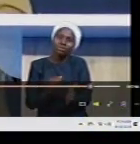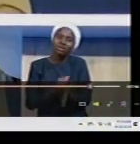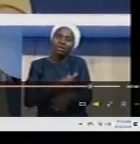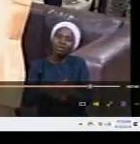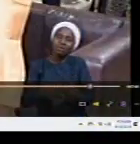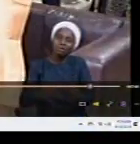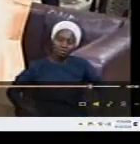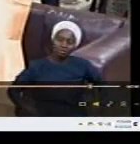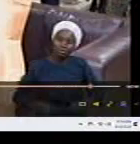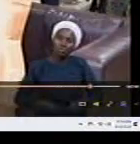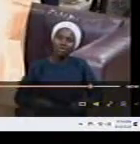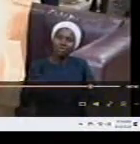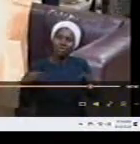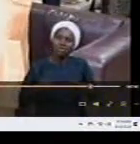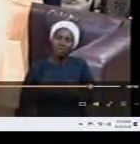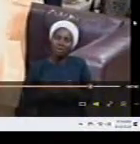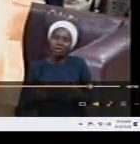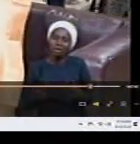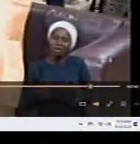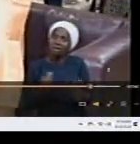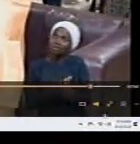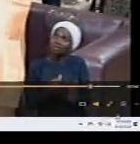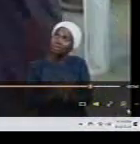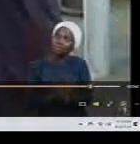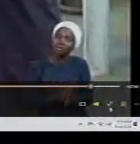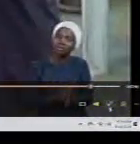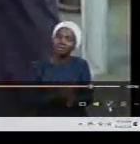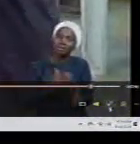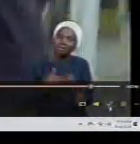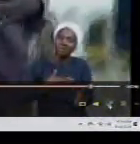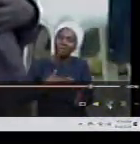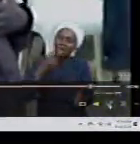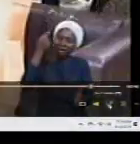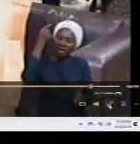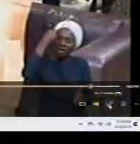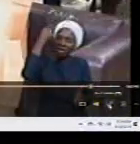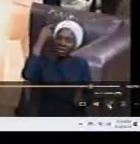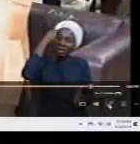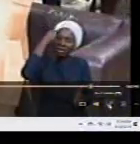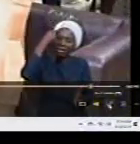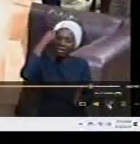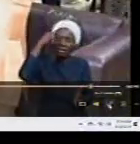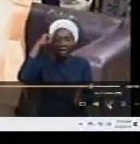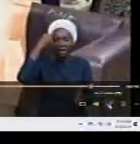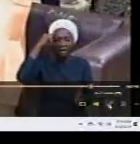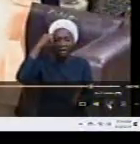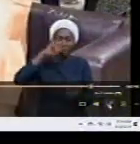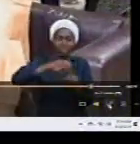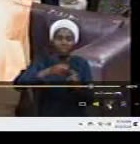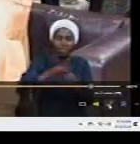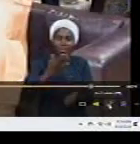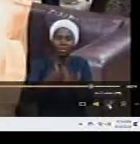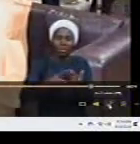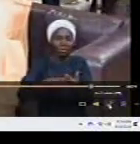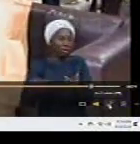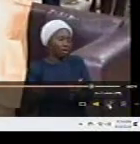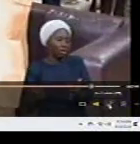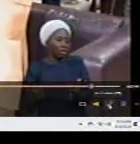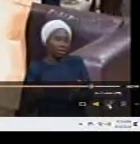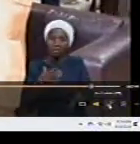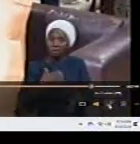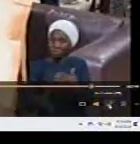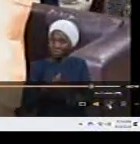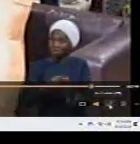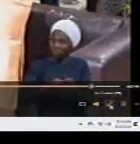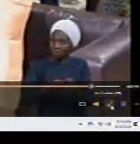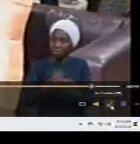might happen, that my brain problem might vanish away. Whatever the problem, raise